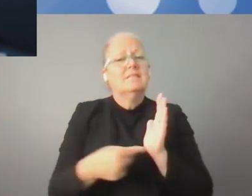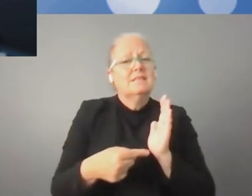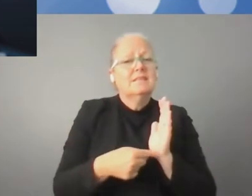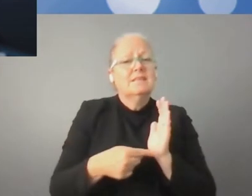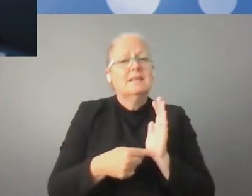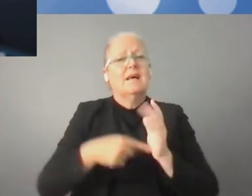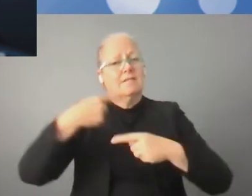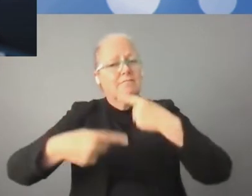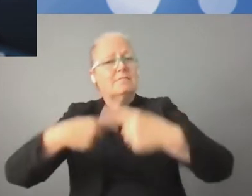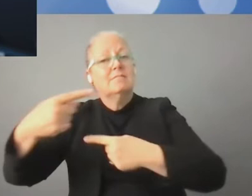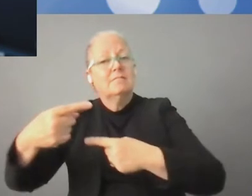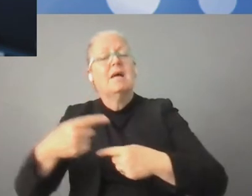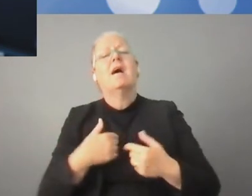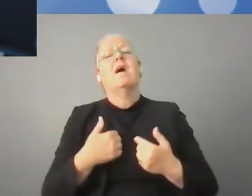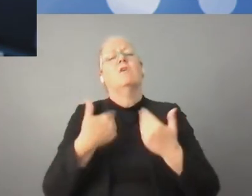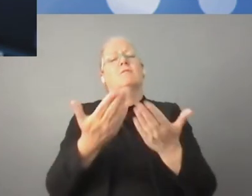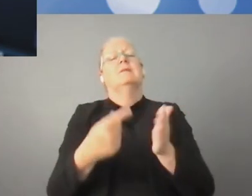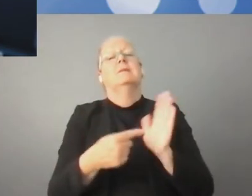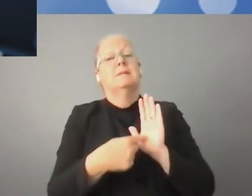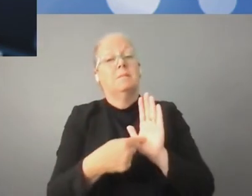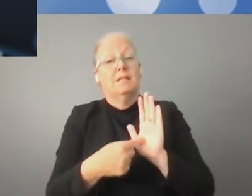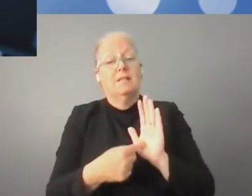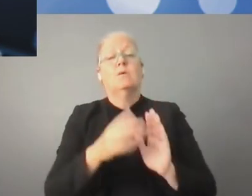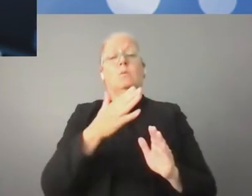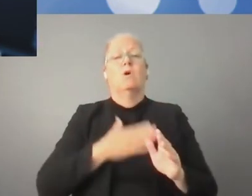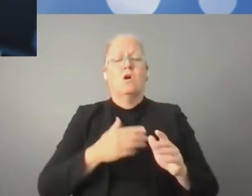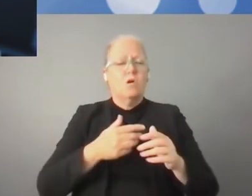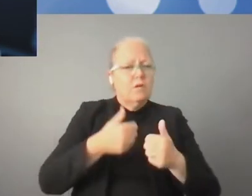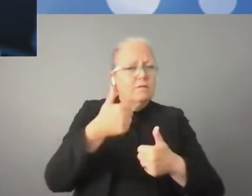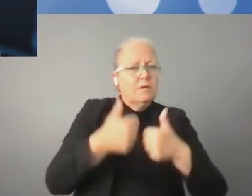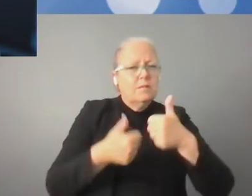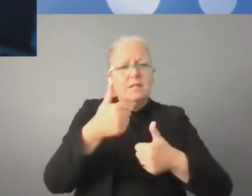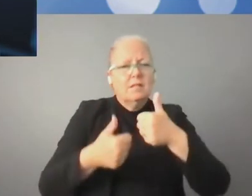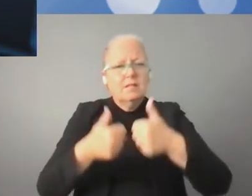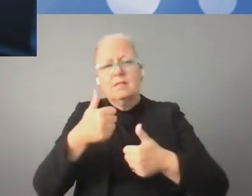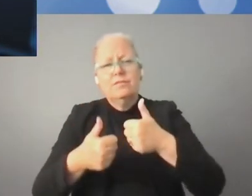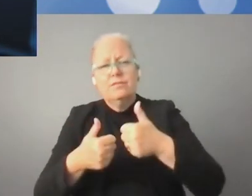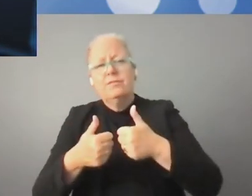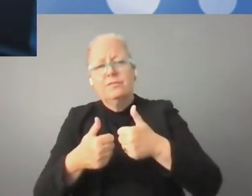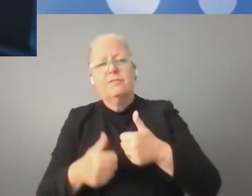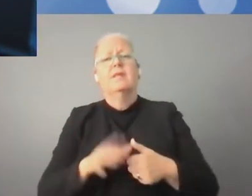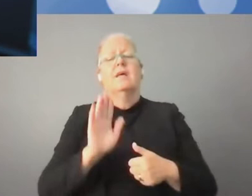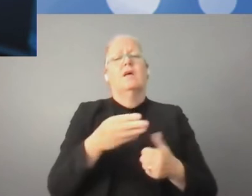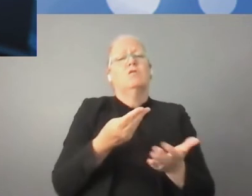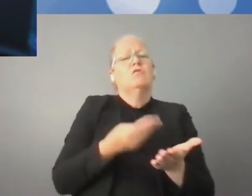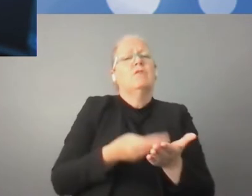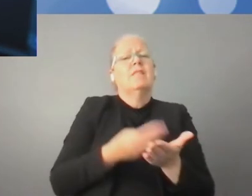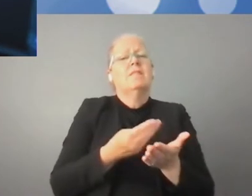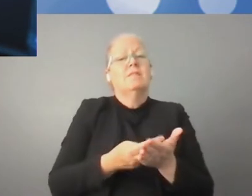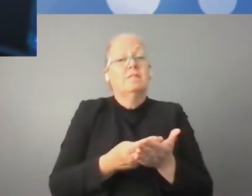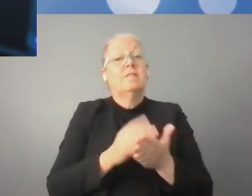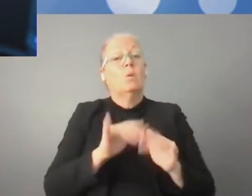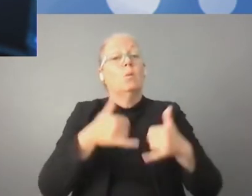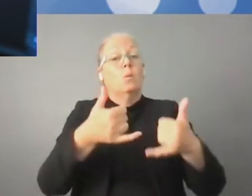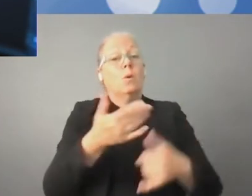as an example competitive grant awards are organized for it projects and companies implementing